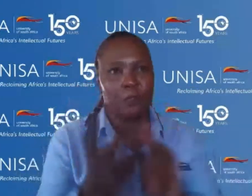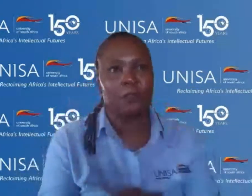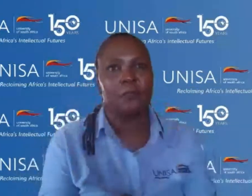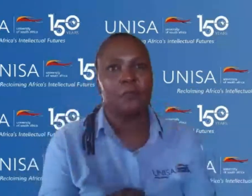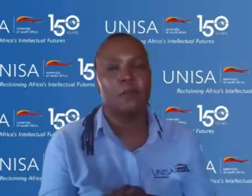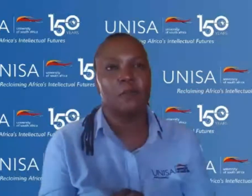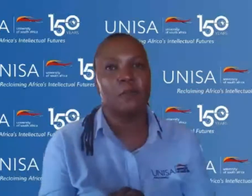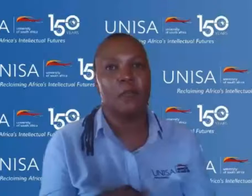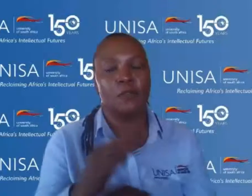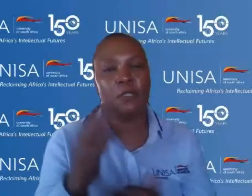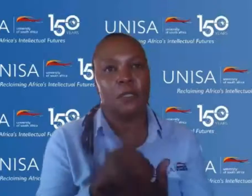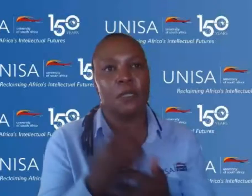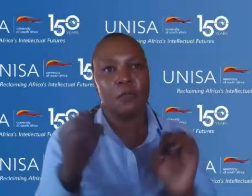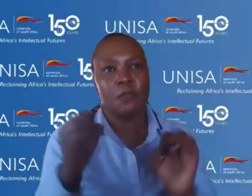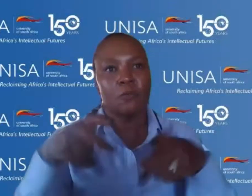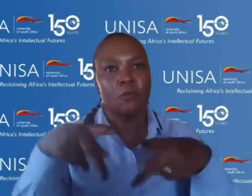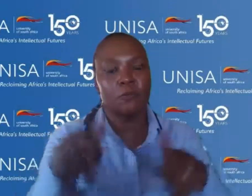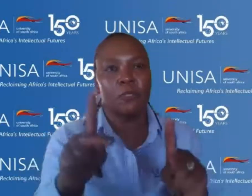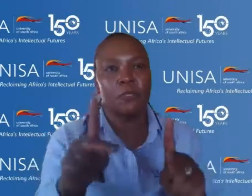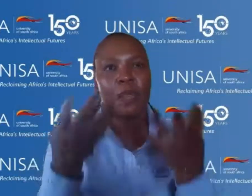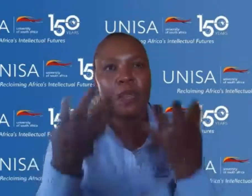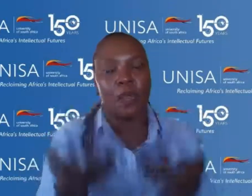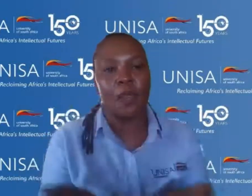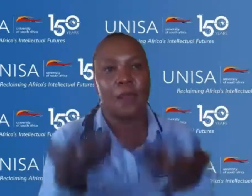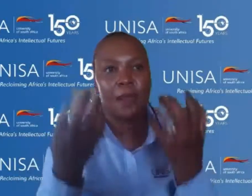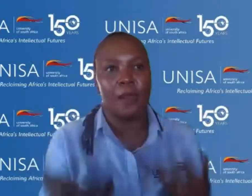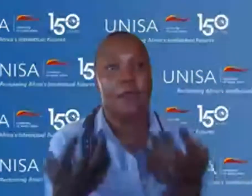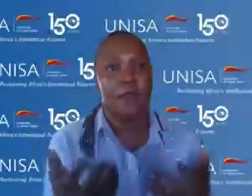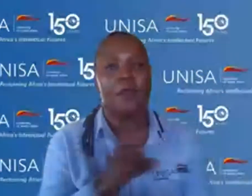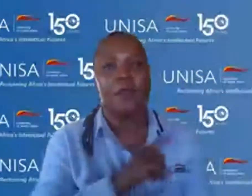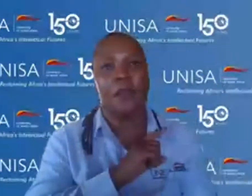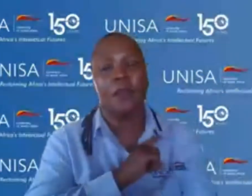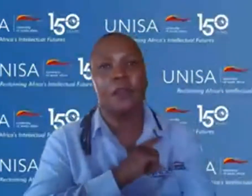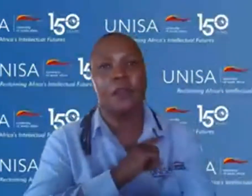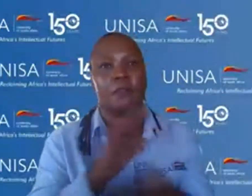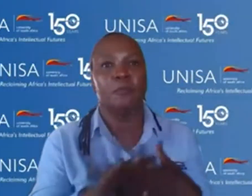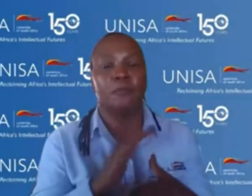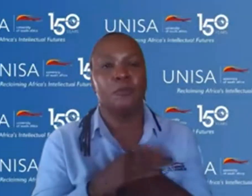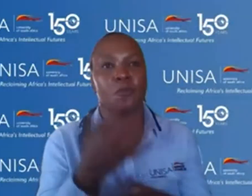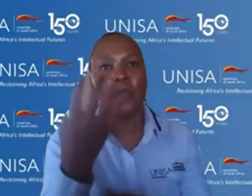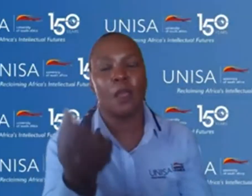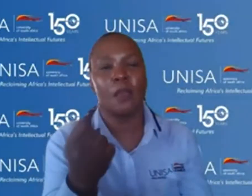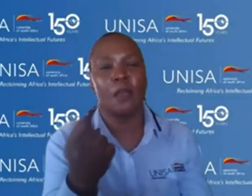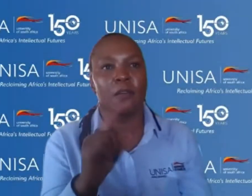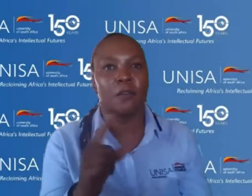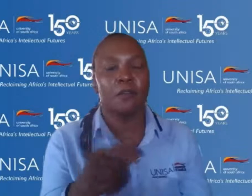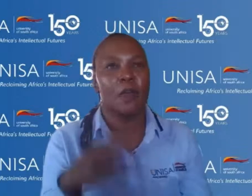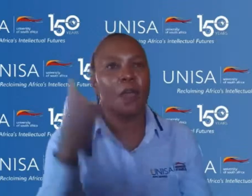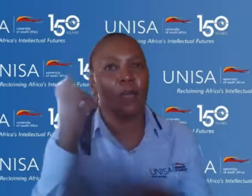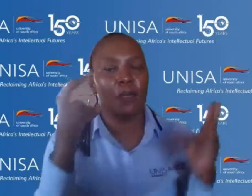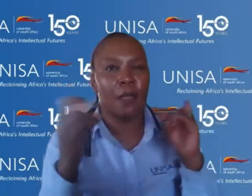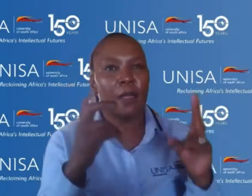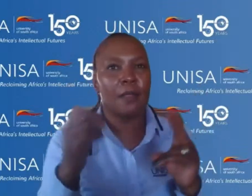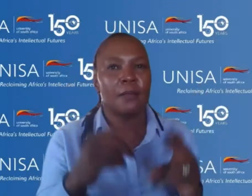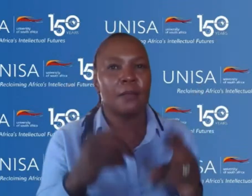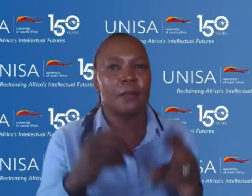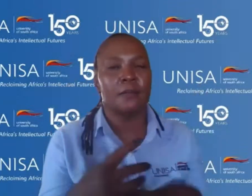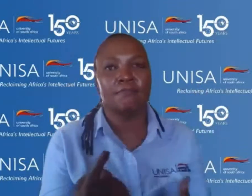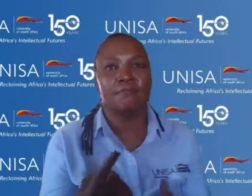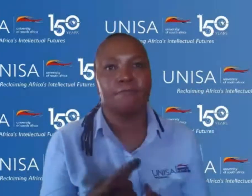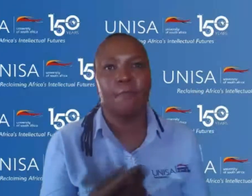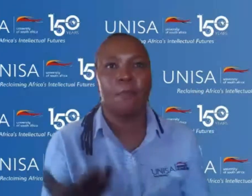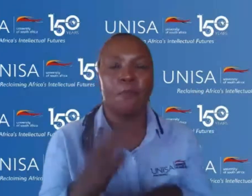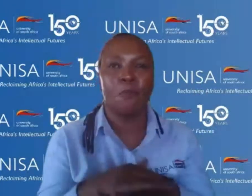this opportunity lightly. For the mere fact that we have had hundreds of students that